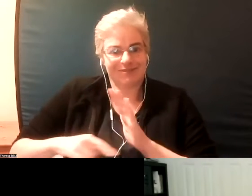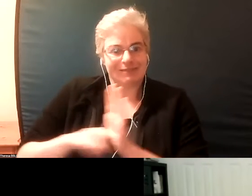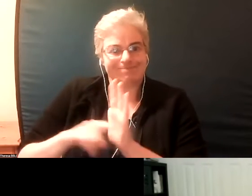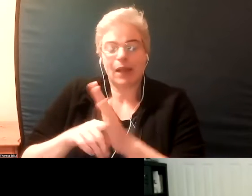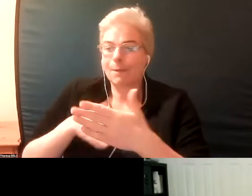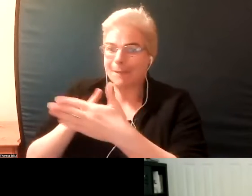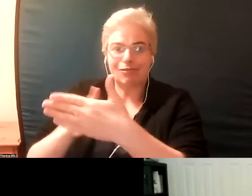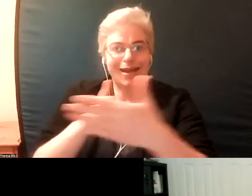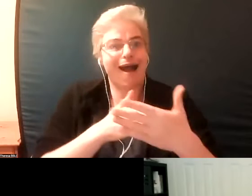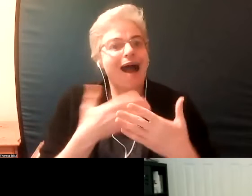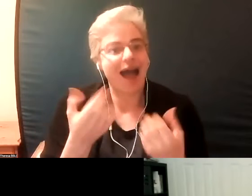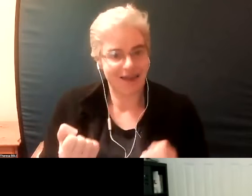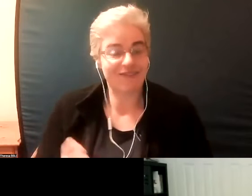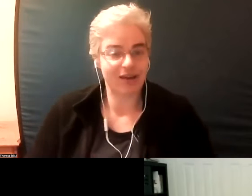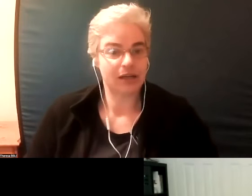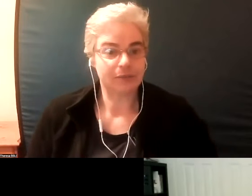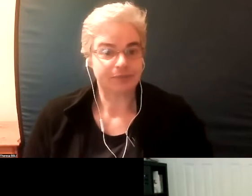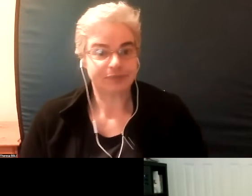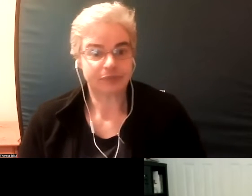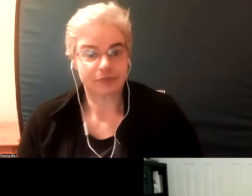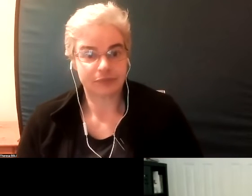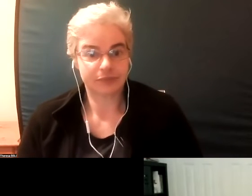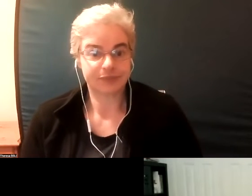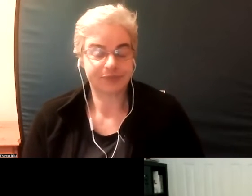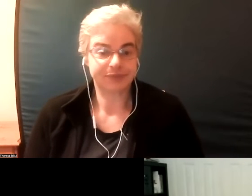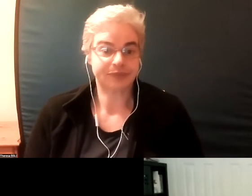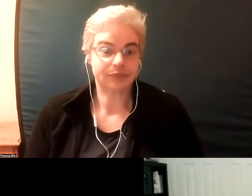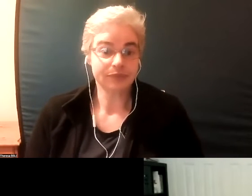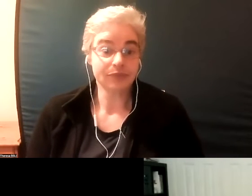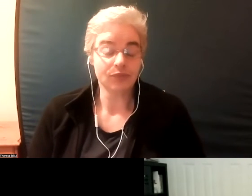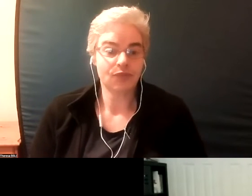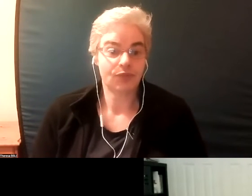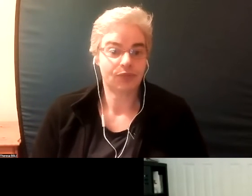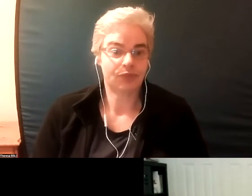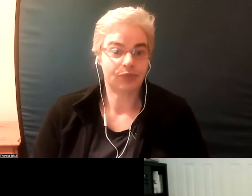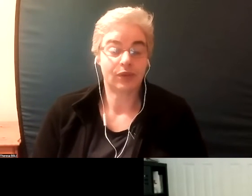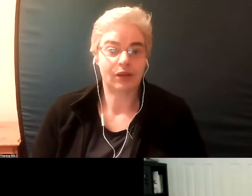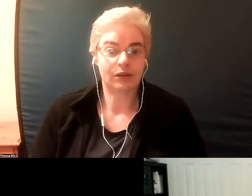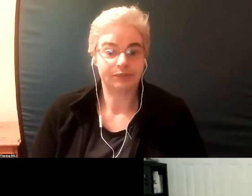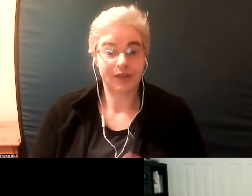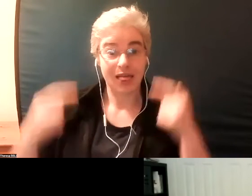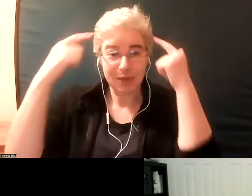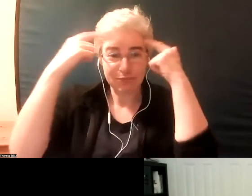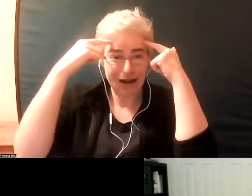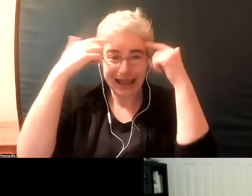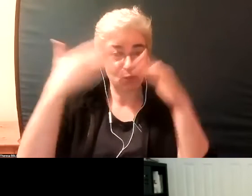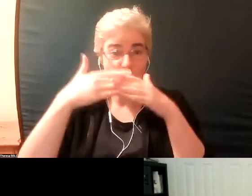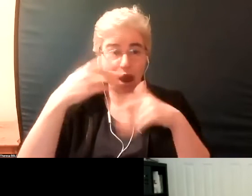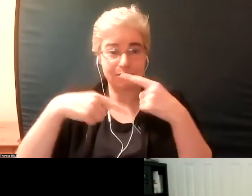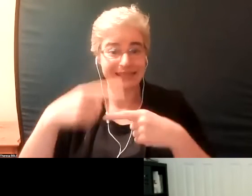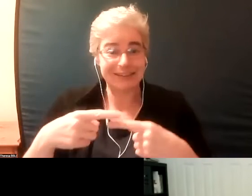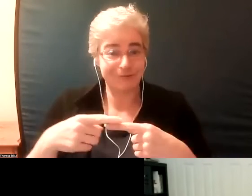barriers to in our lives. The brain working differently,